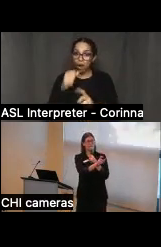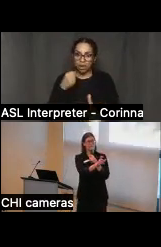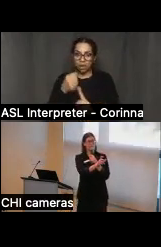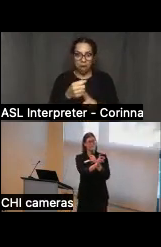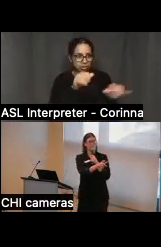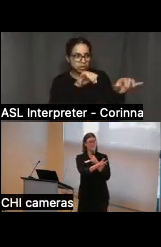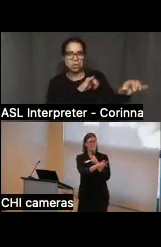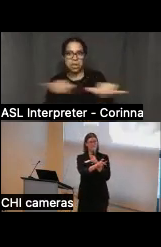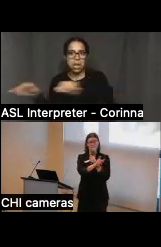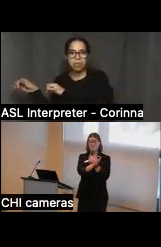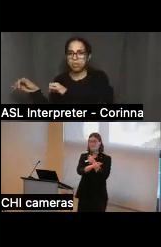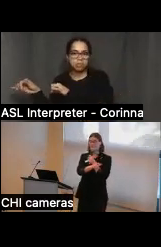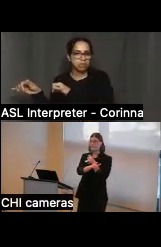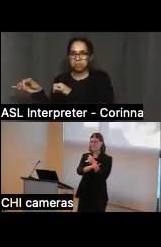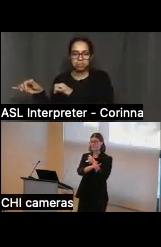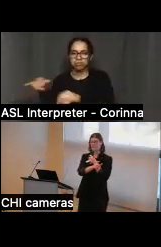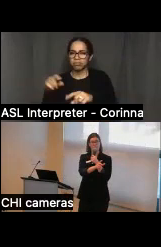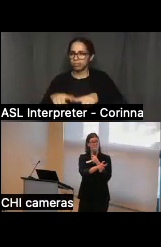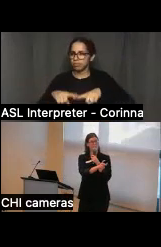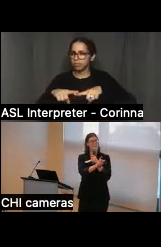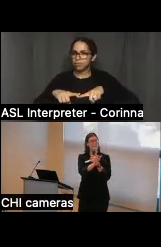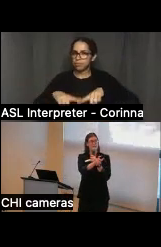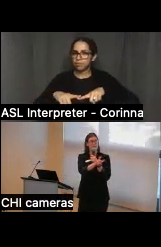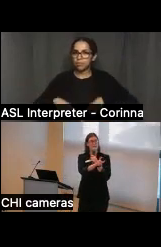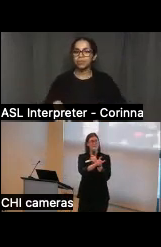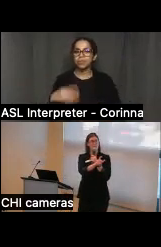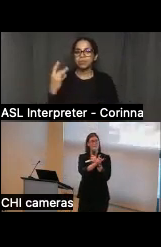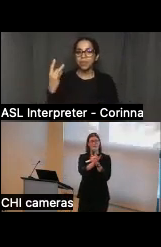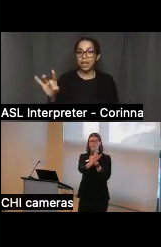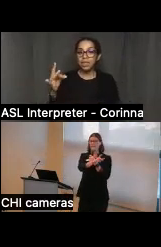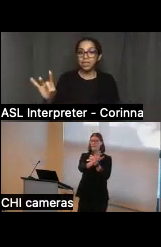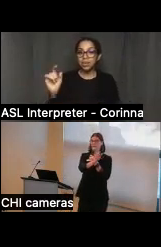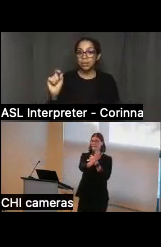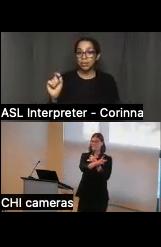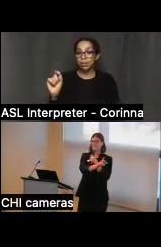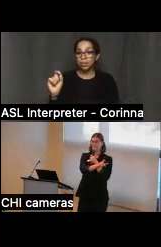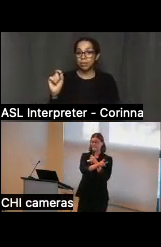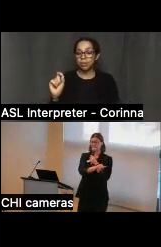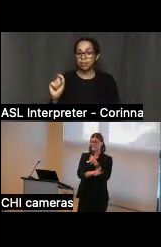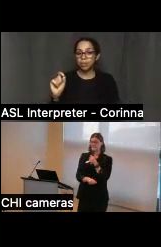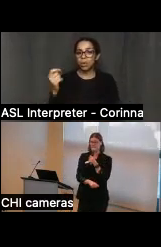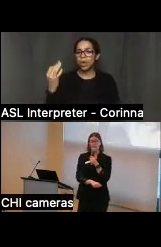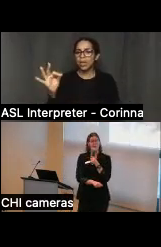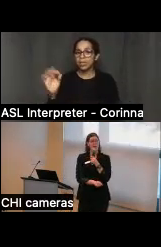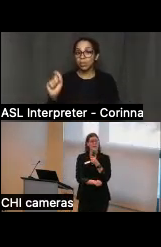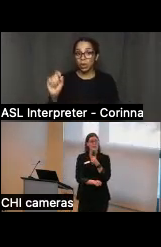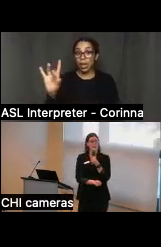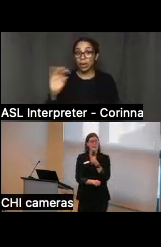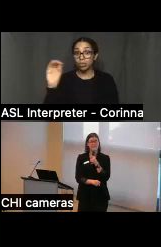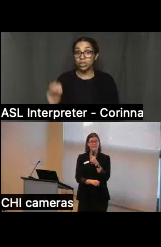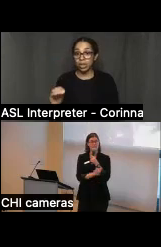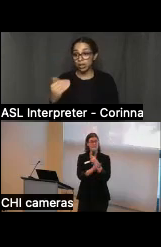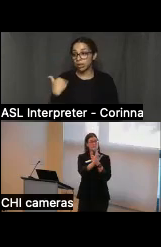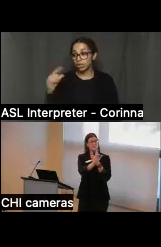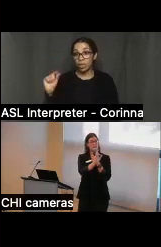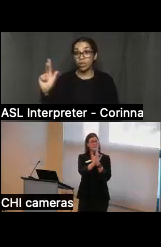that 19.8% that we found in 2023 to understand more about who is more likely to be